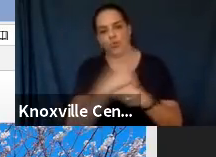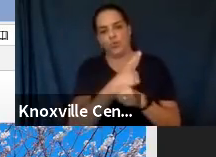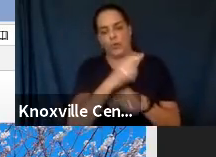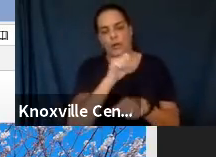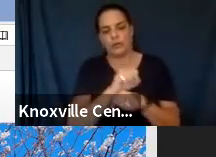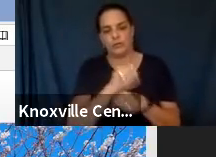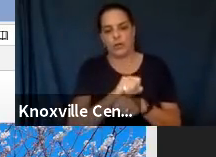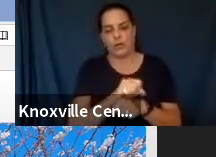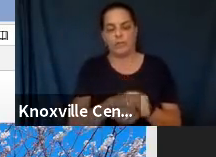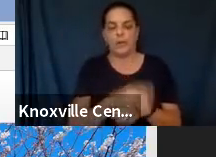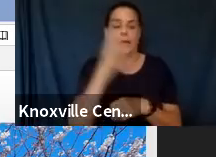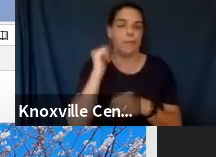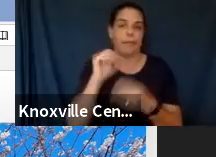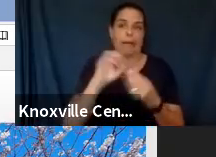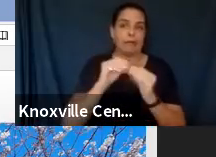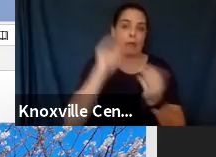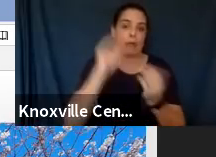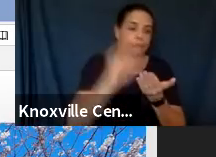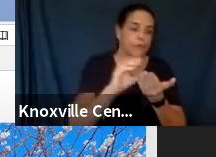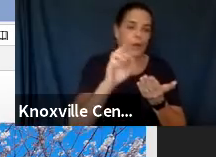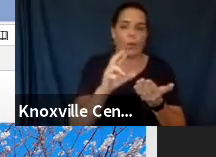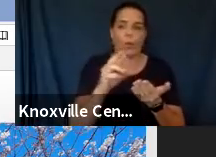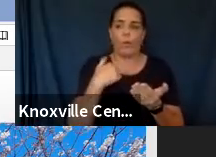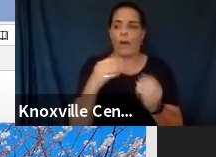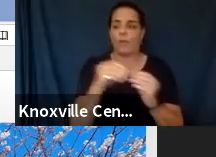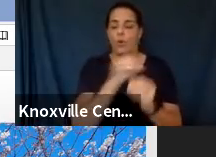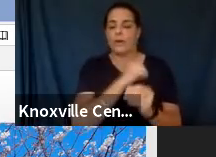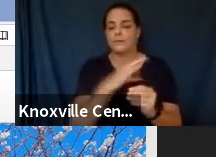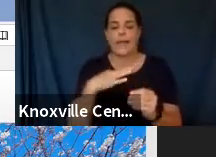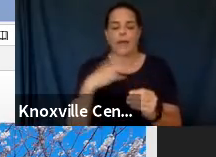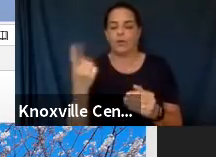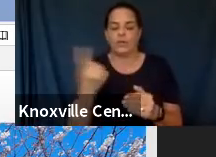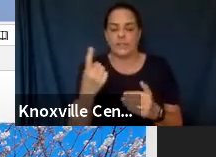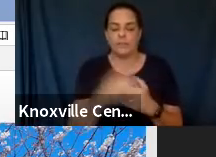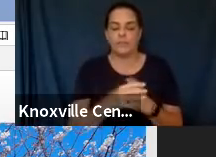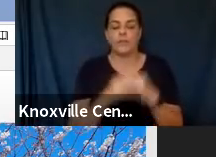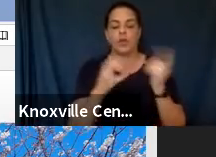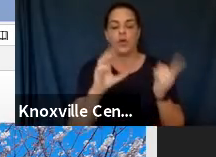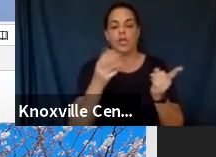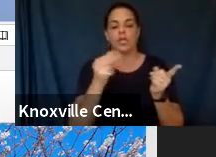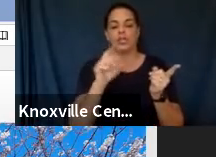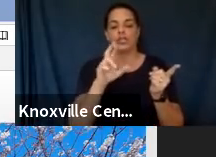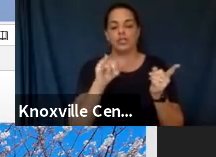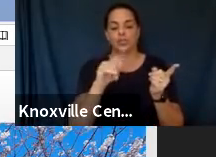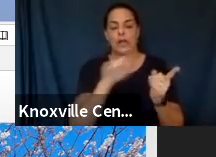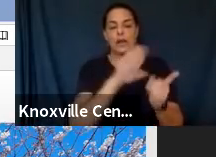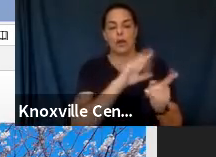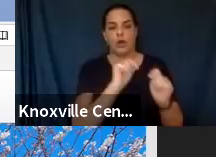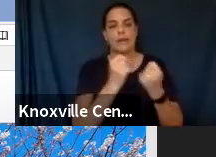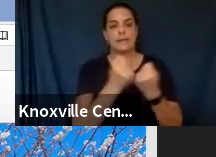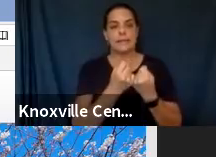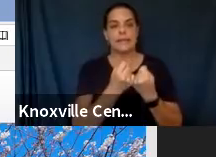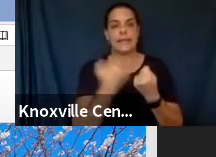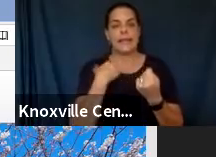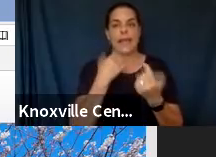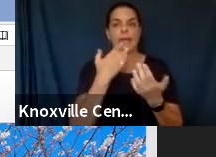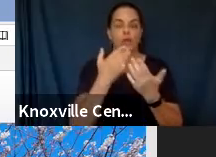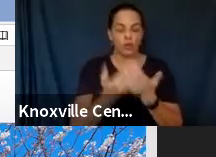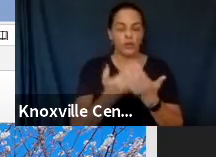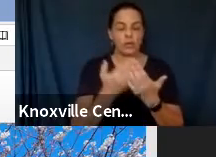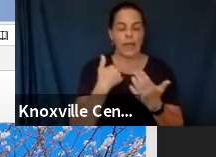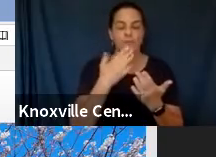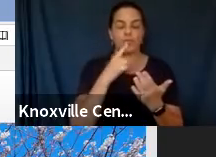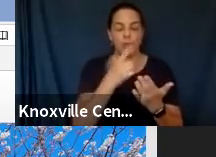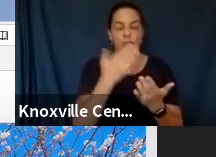case counts have gone down or we got some more staff on board. So Charity and her team have a really good plan